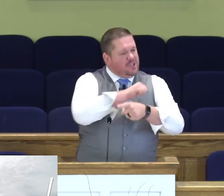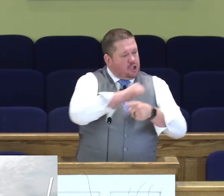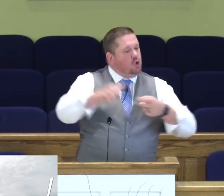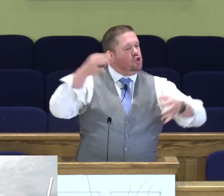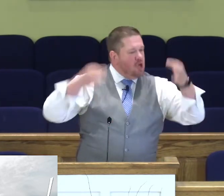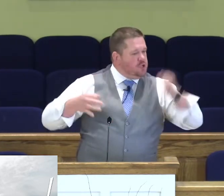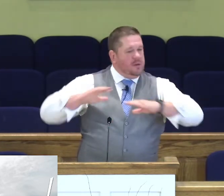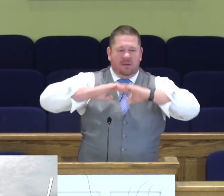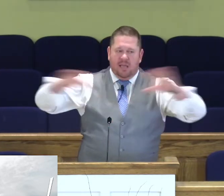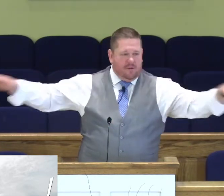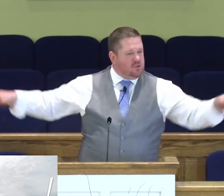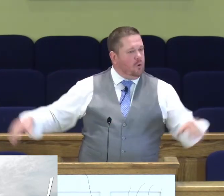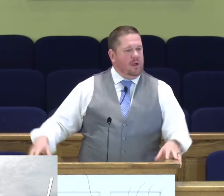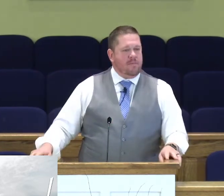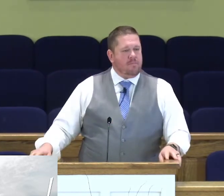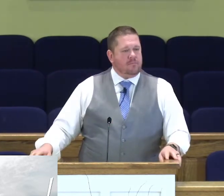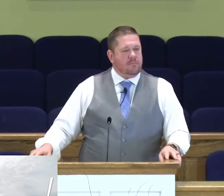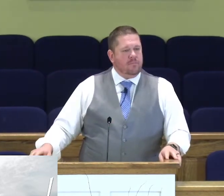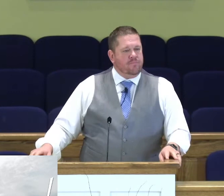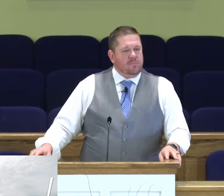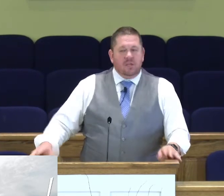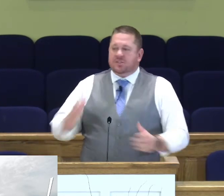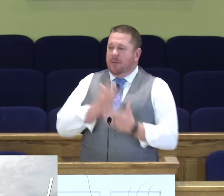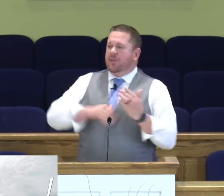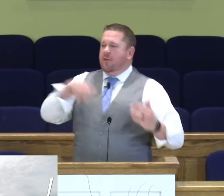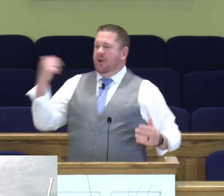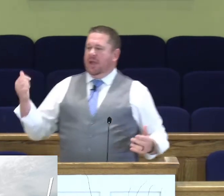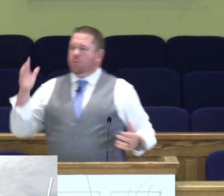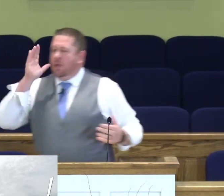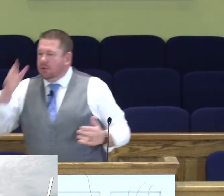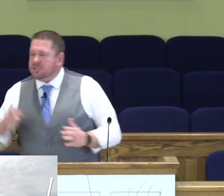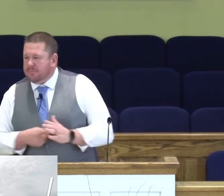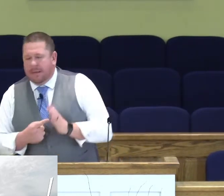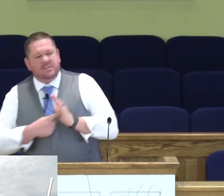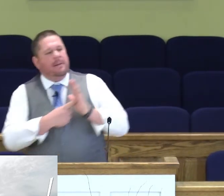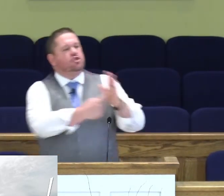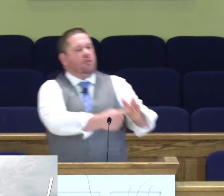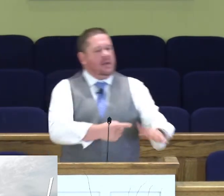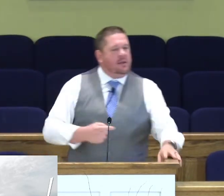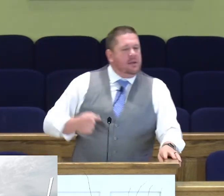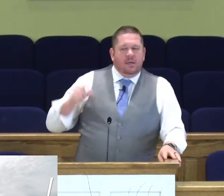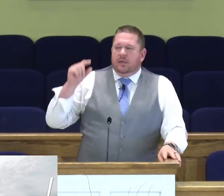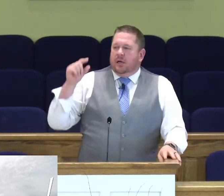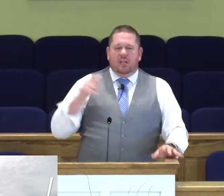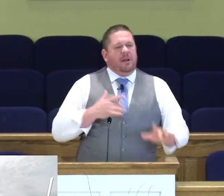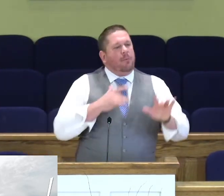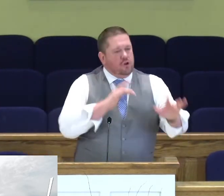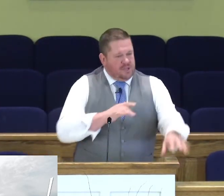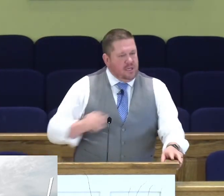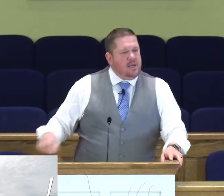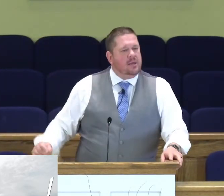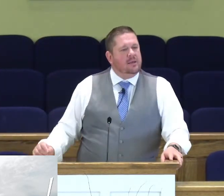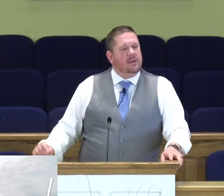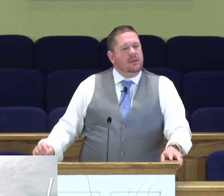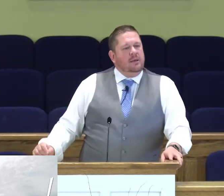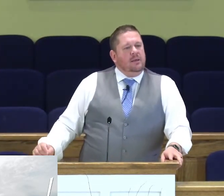they execute judgment. End of story. Some, on the other hand, will sometimes demonstrate a little bit of